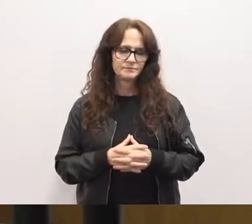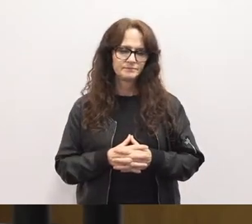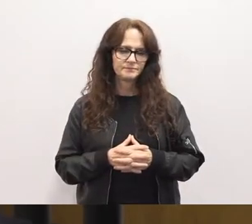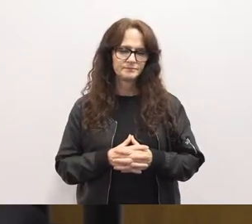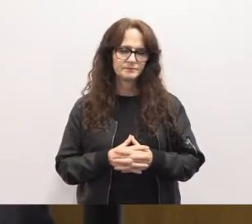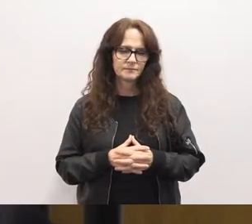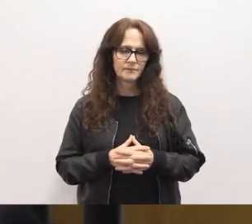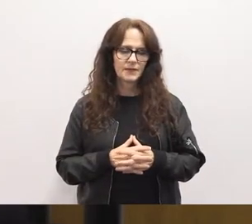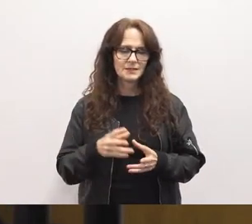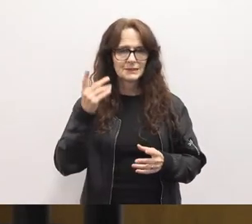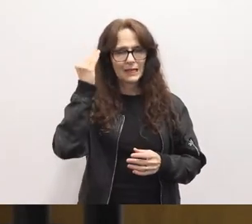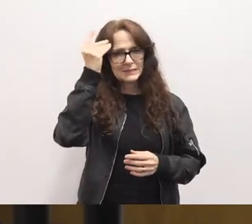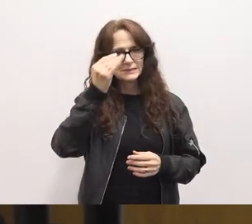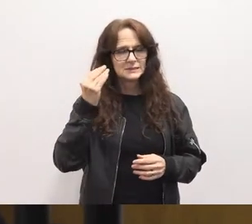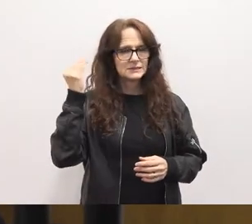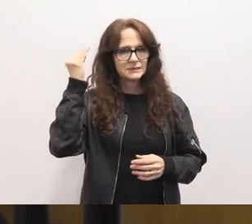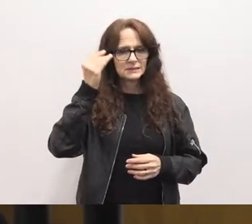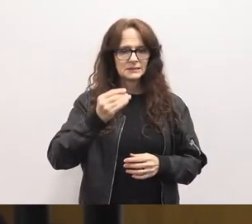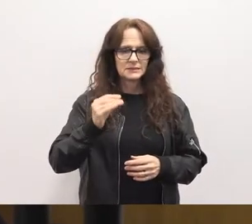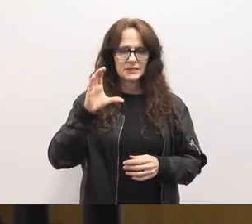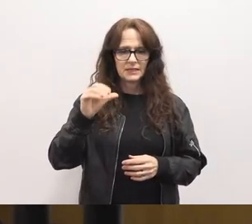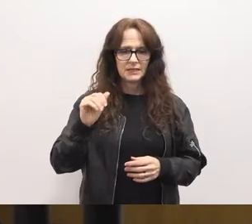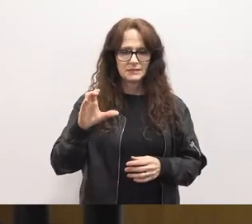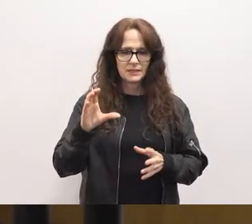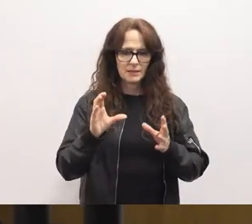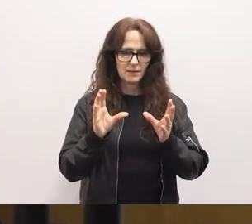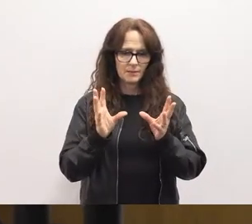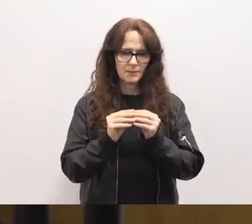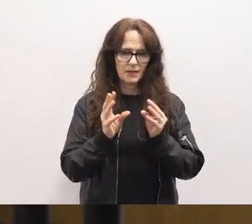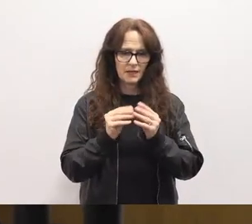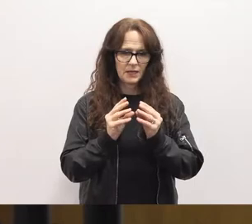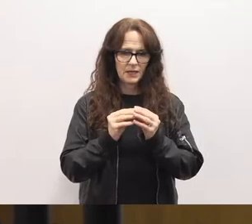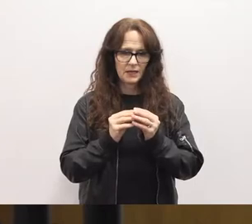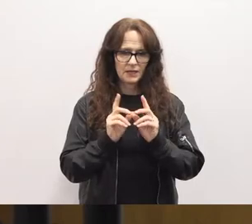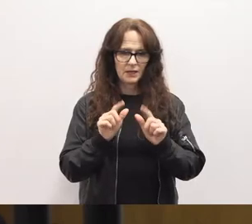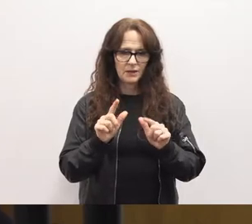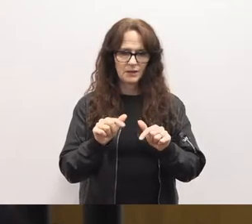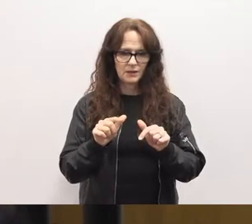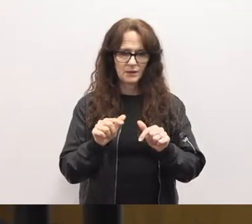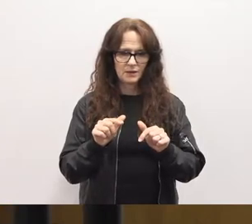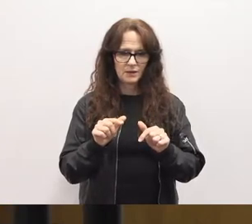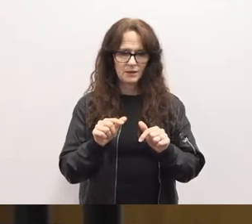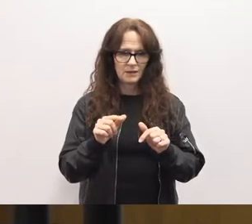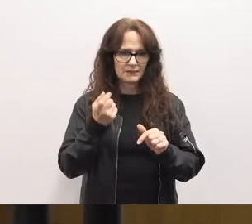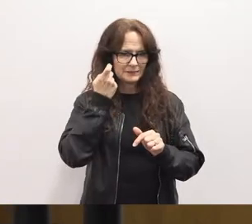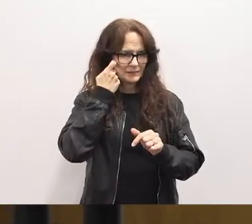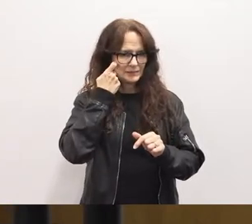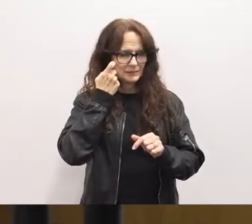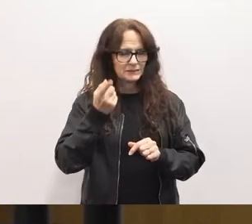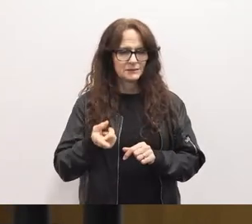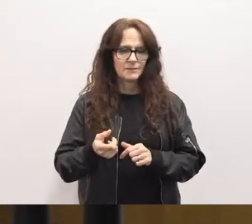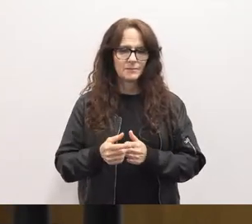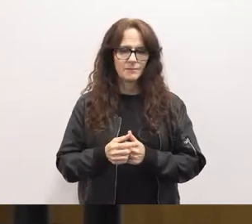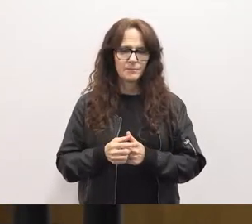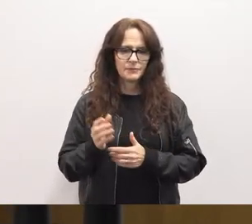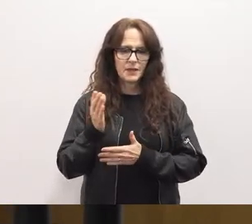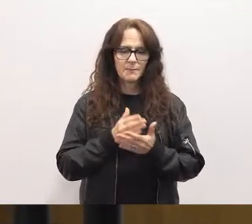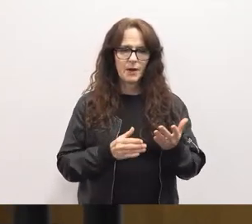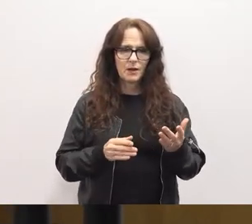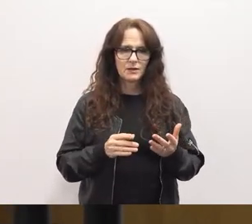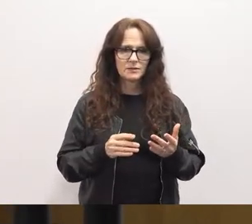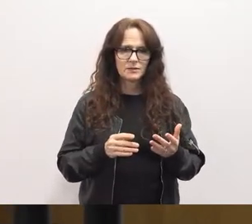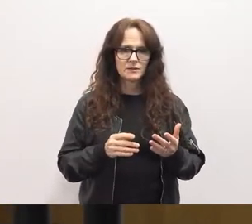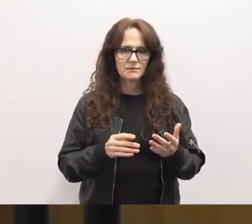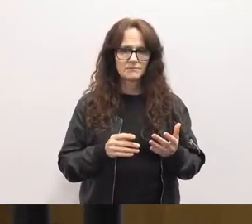As I reflect on the CAC meeting that I went to just a couple of days ago, the part that gives me